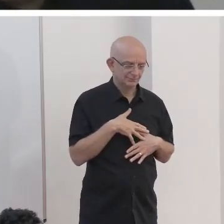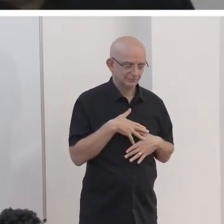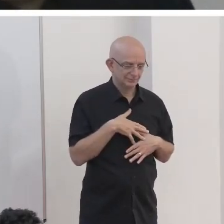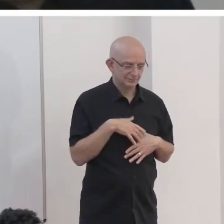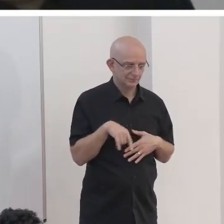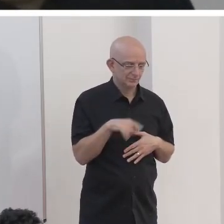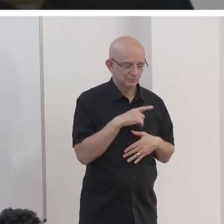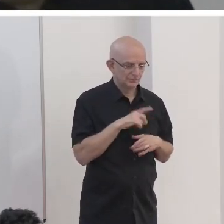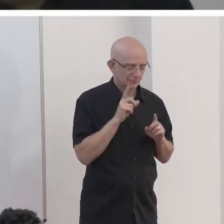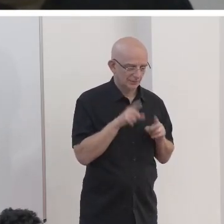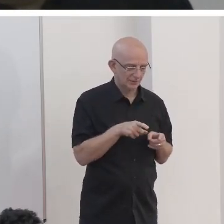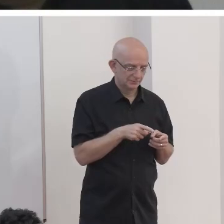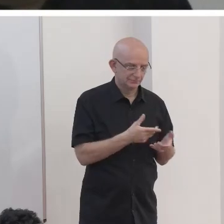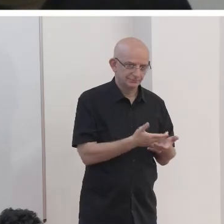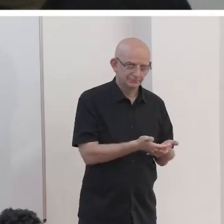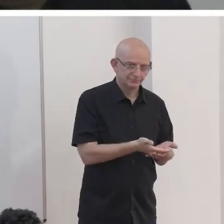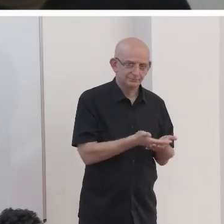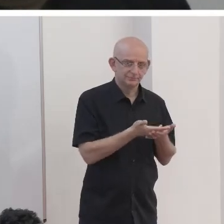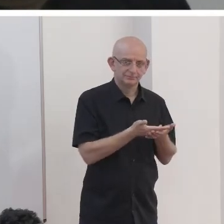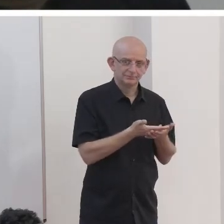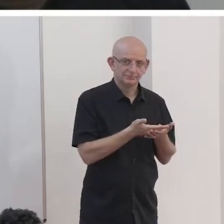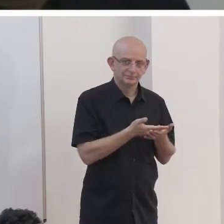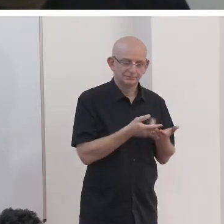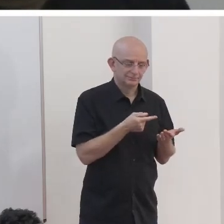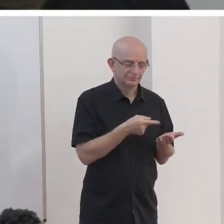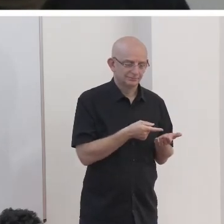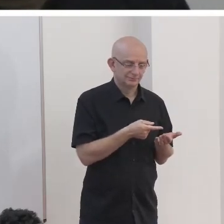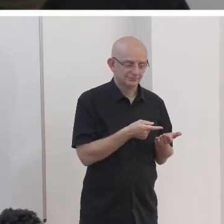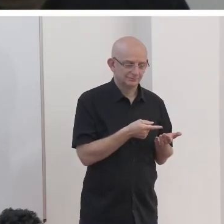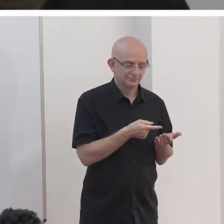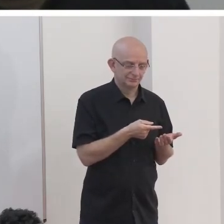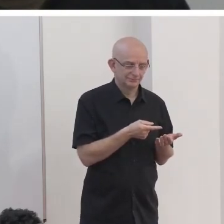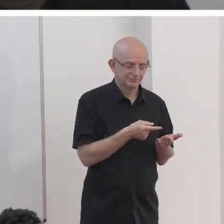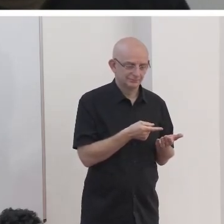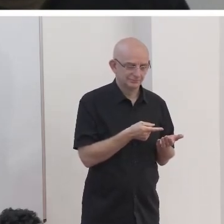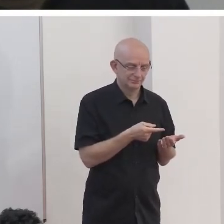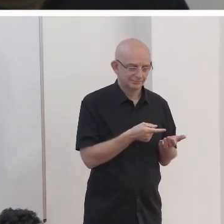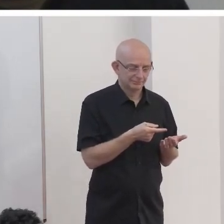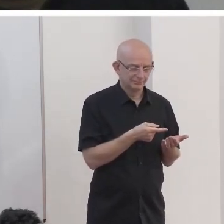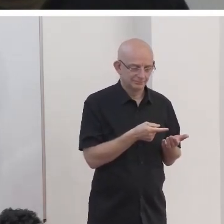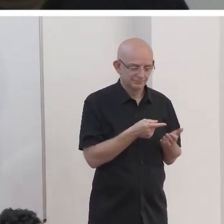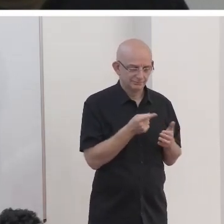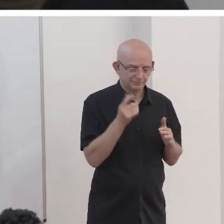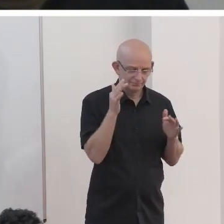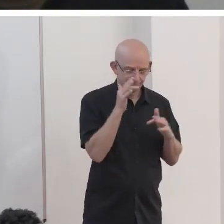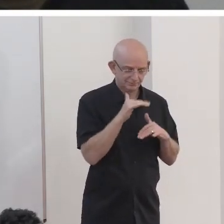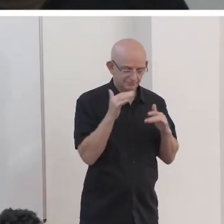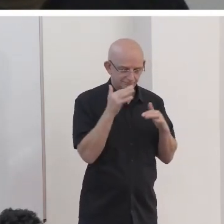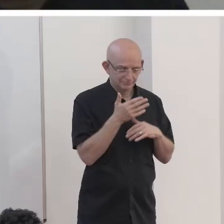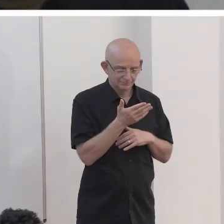Think it. You think you are fully surrounded by its light.